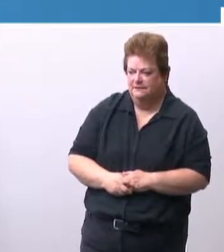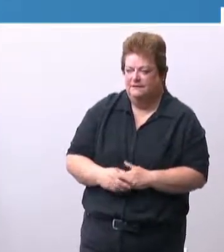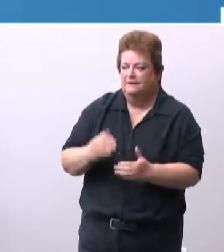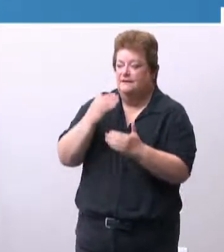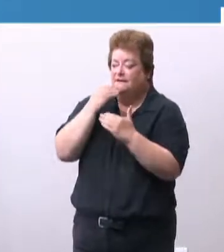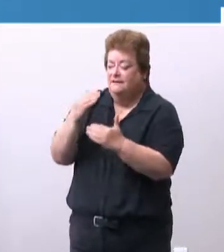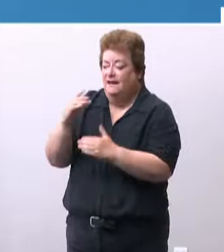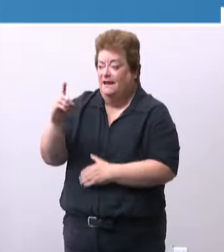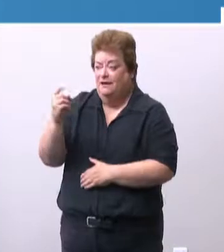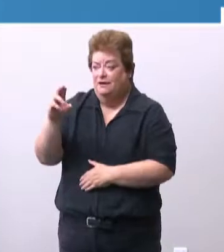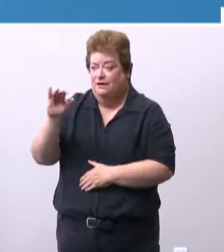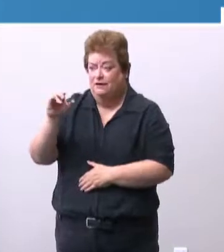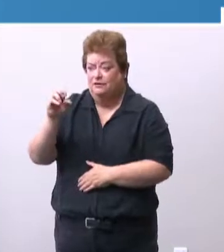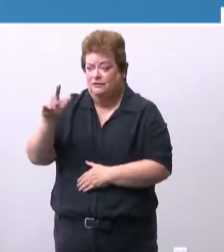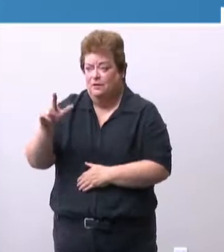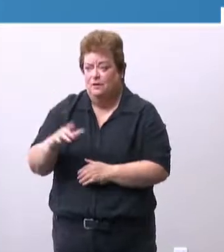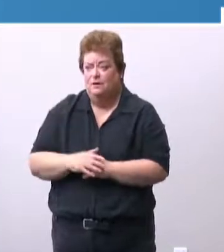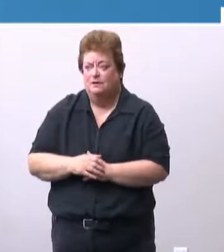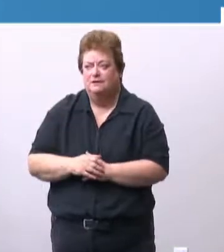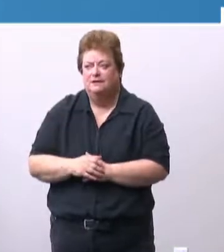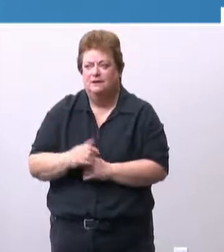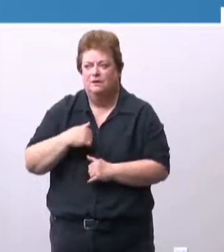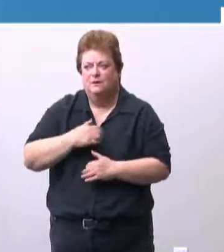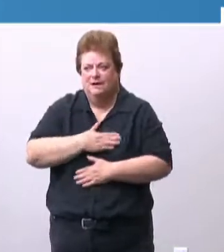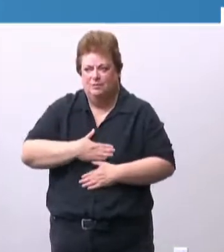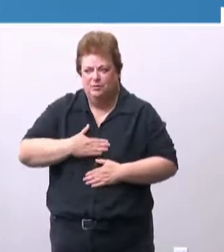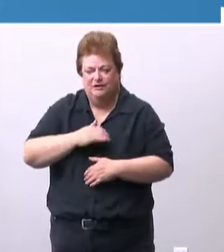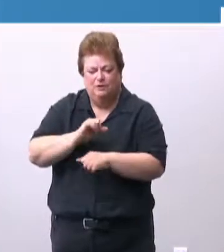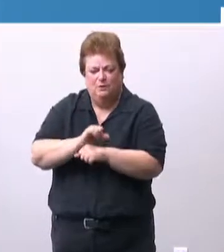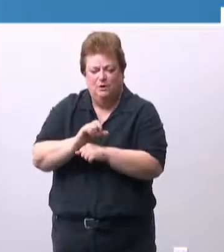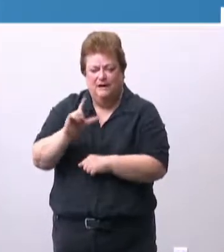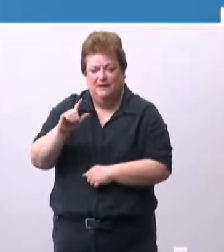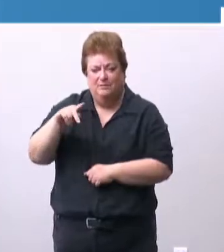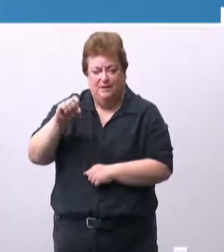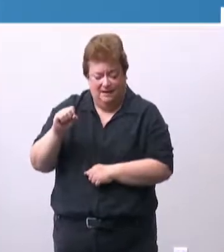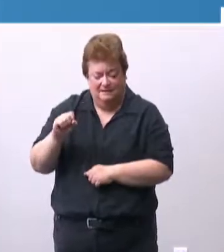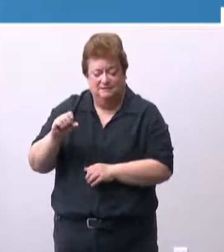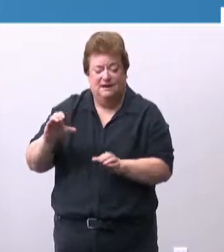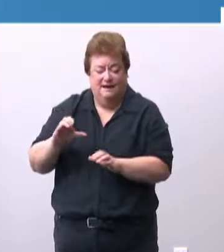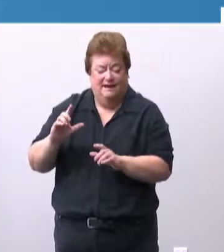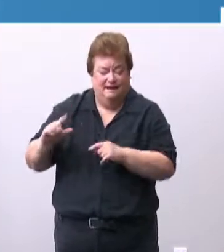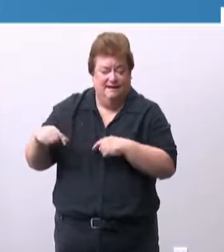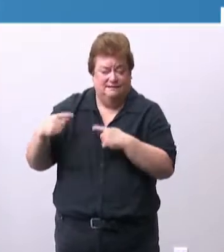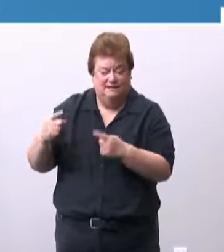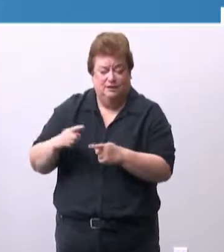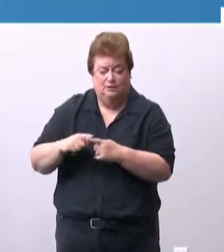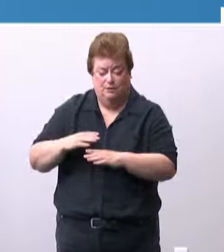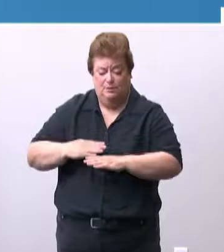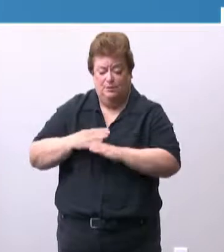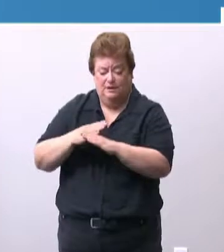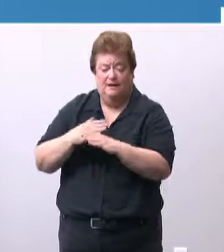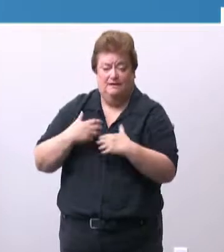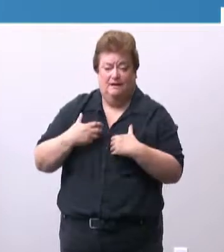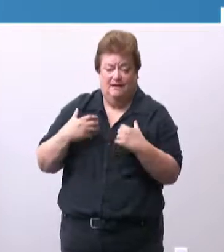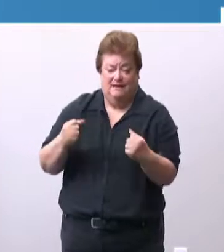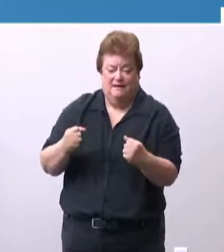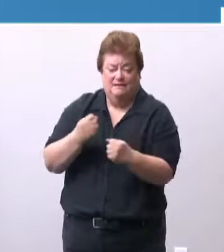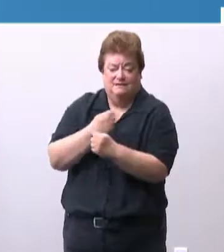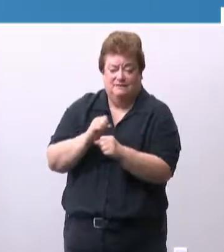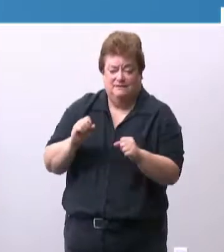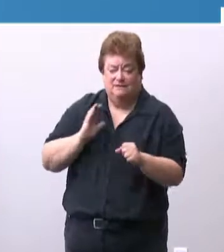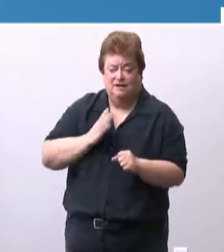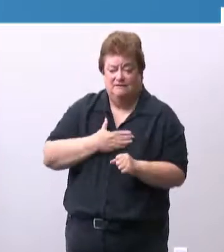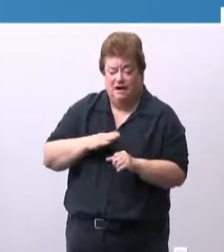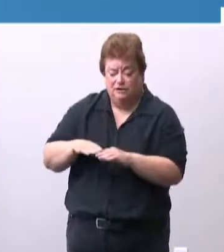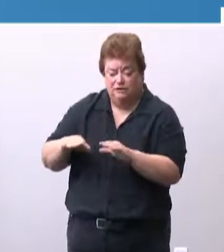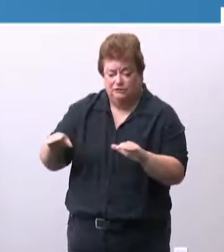Thank you, Dr. Joel. And as always, we appreciate the work that Lincoln Public Schools is doing to protect the health and safety of our